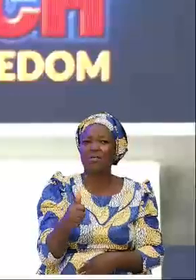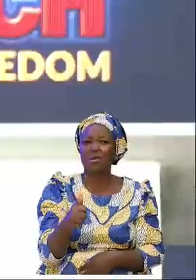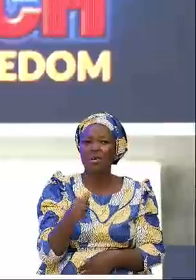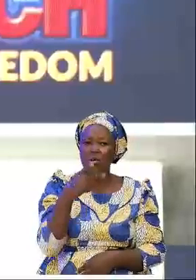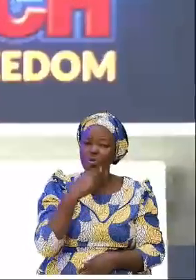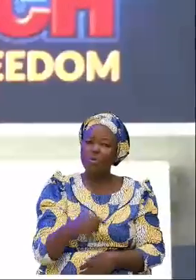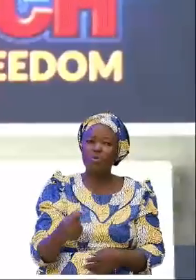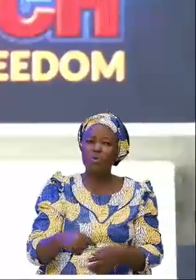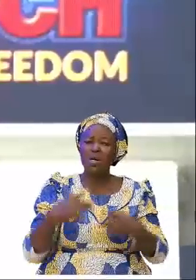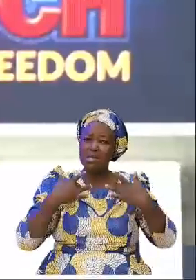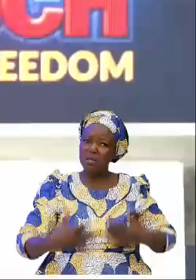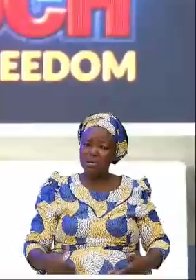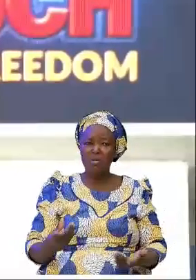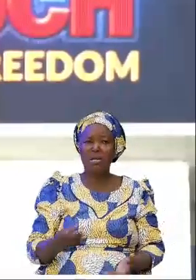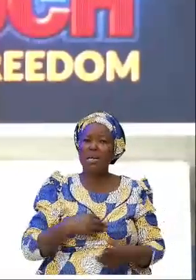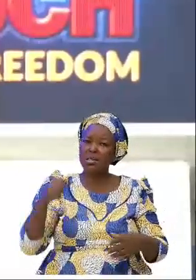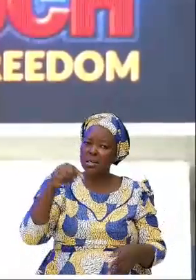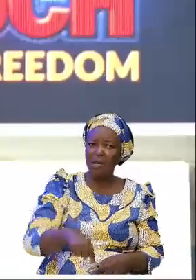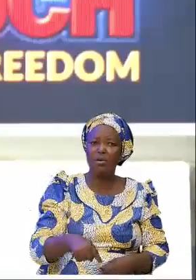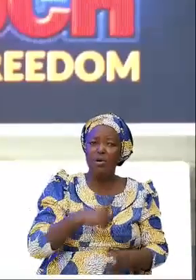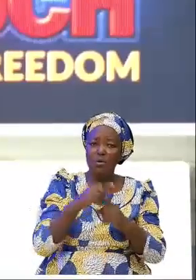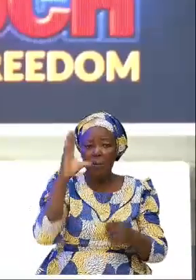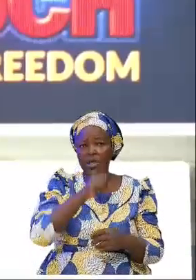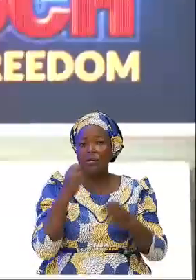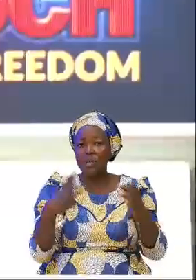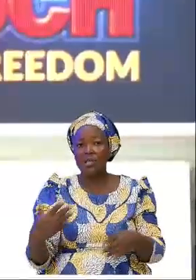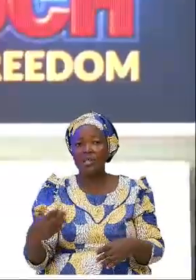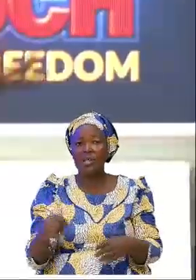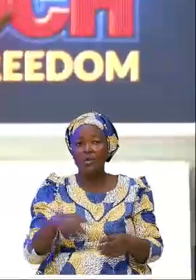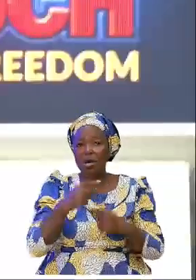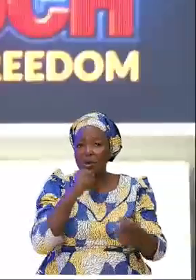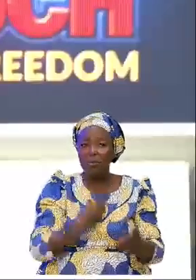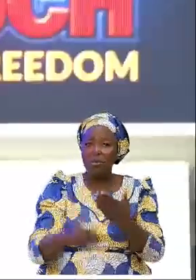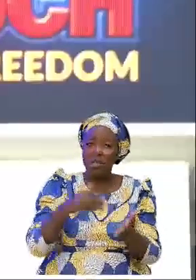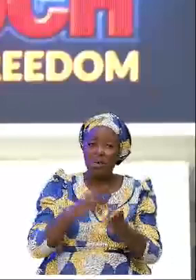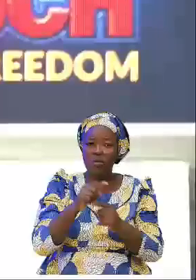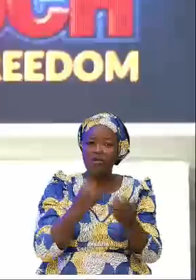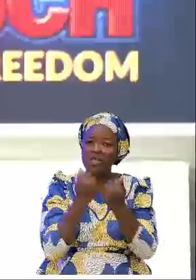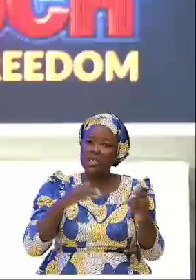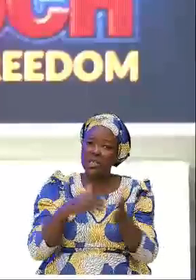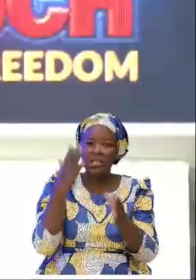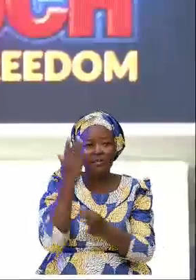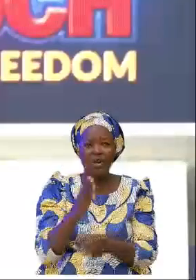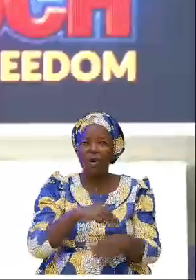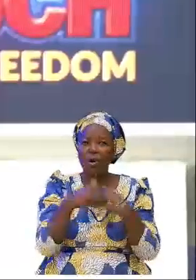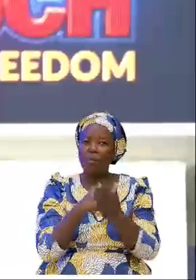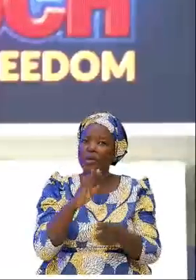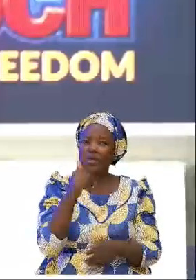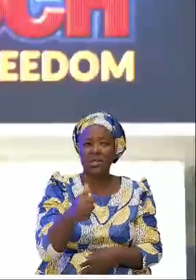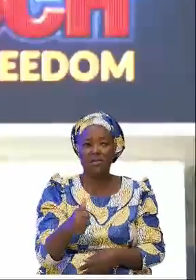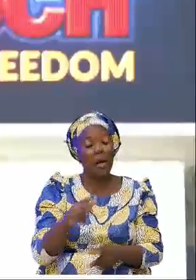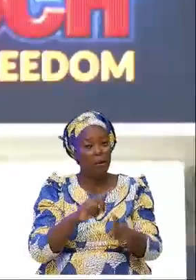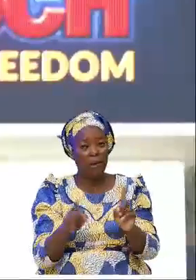the devil all by yourself. You're already down. You're missing a lot when you're not born again. And you're